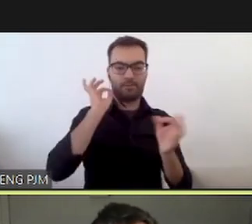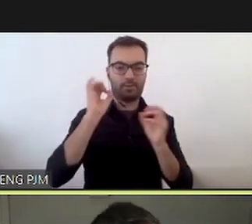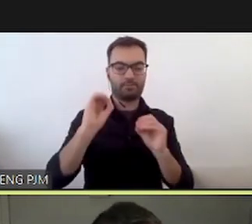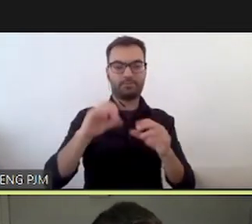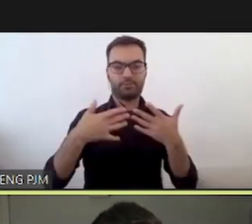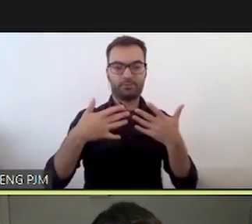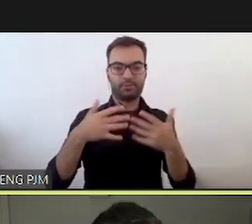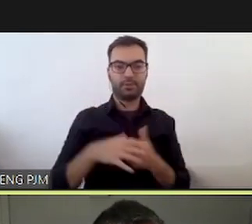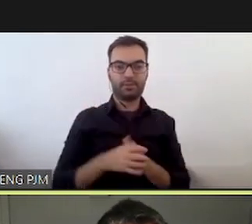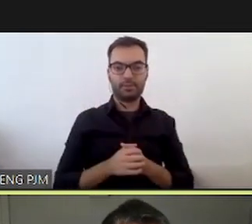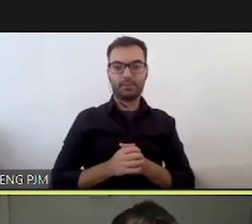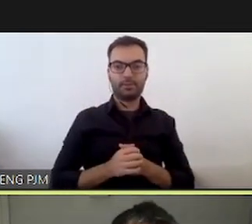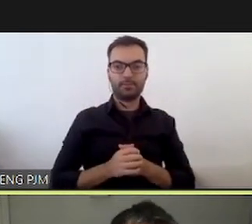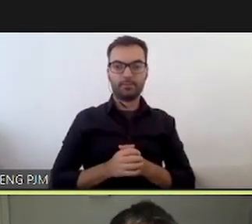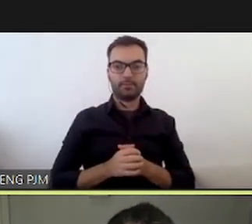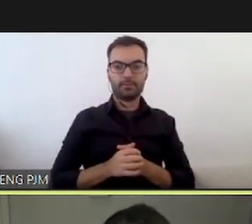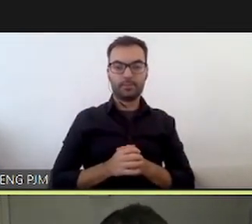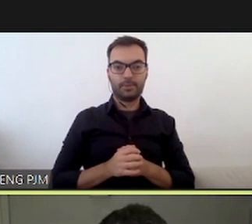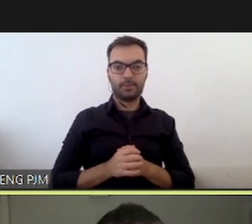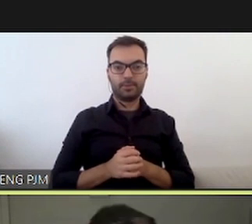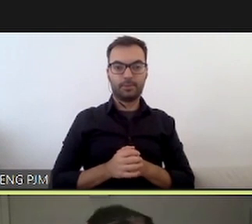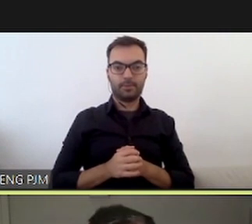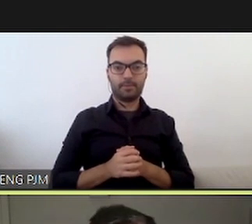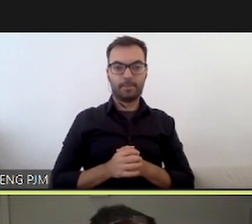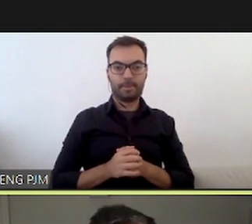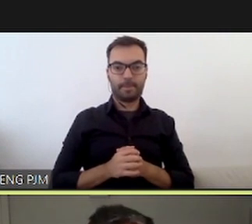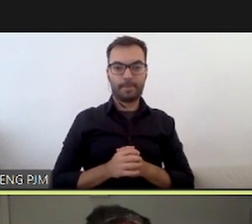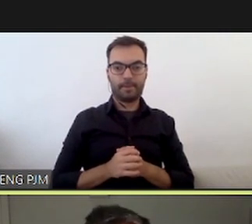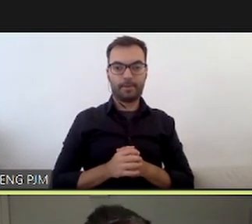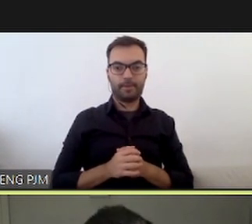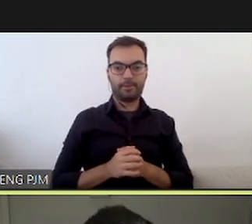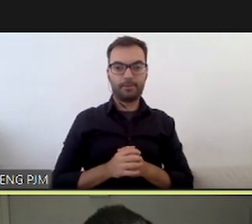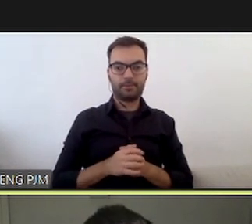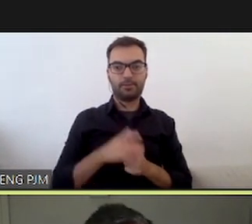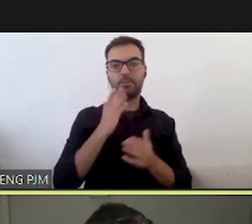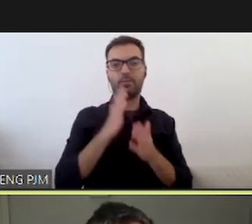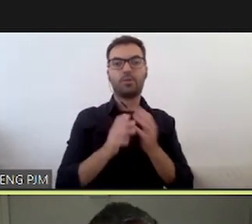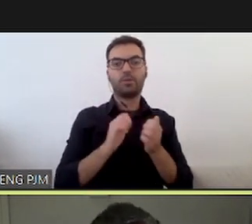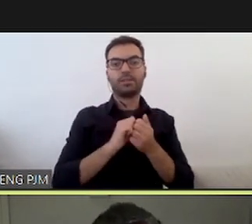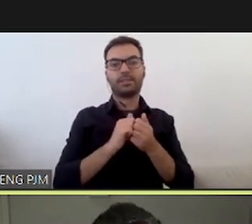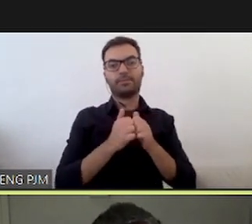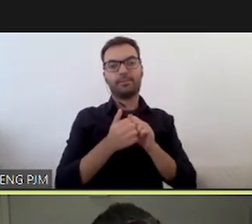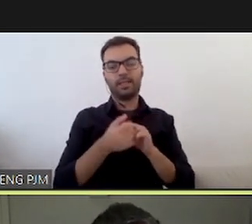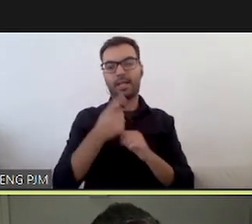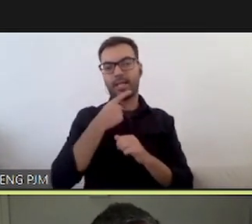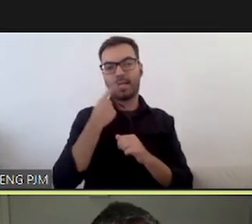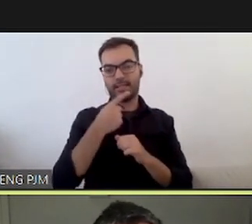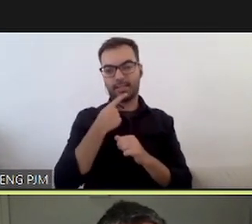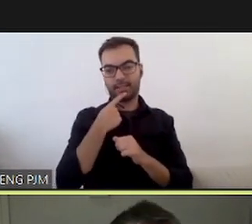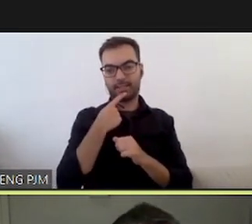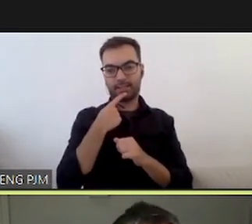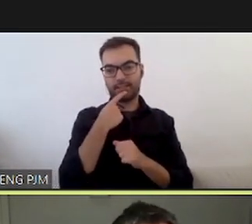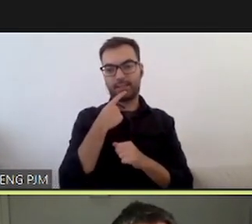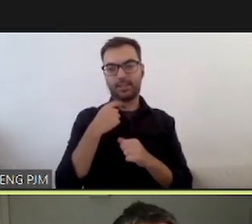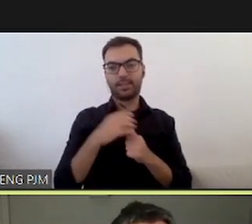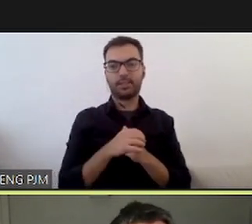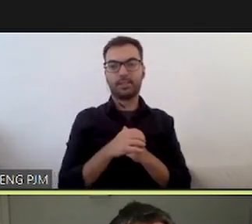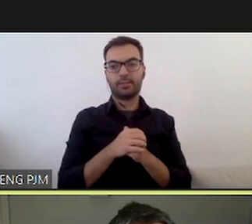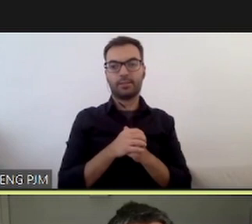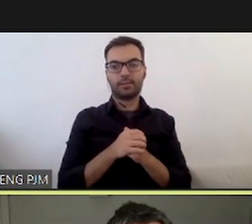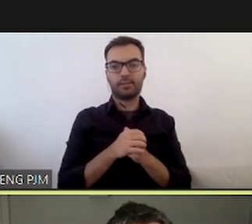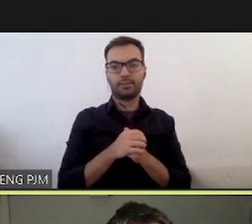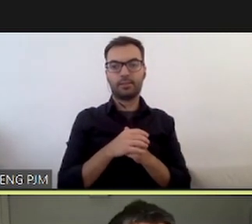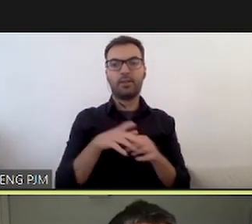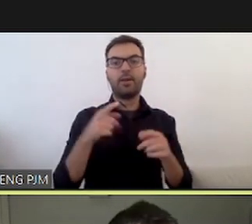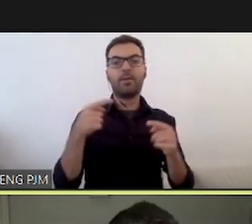by the screen reader. So screen reader just change the language on the language that you